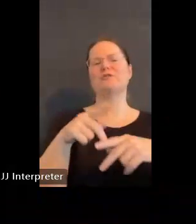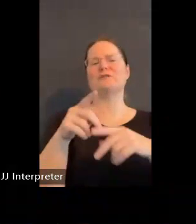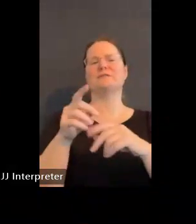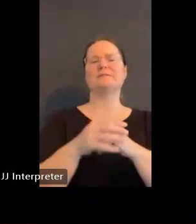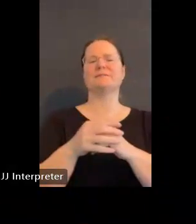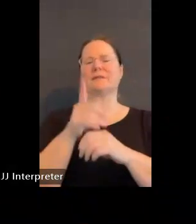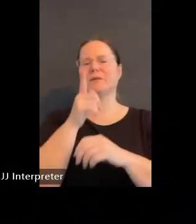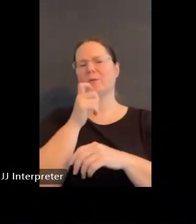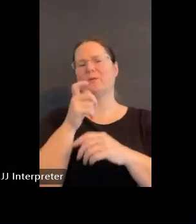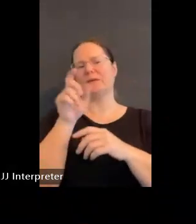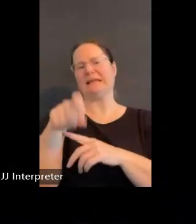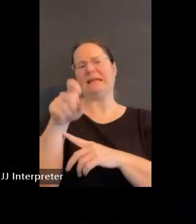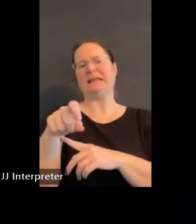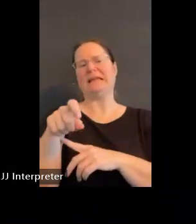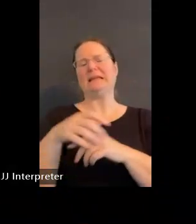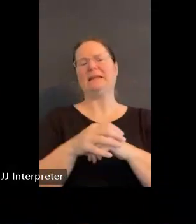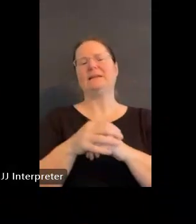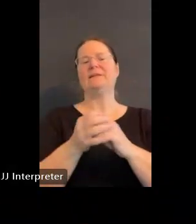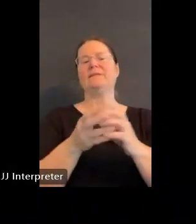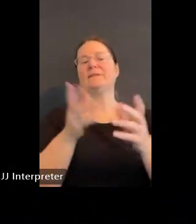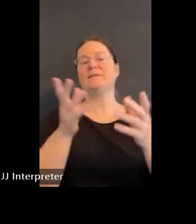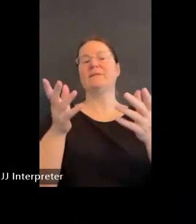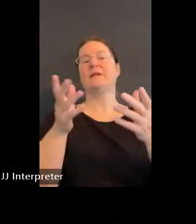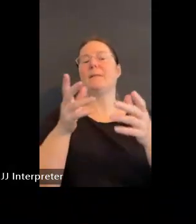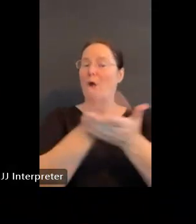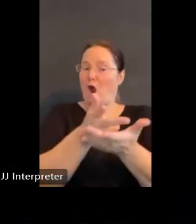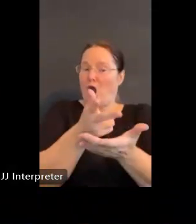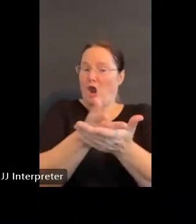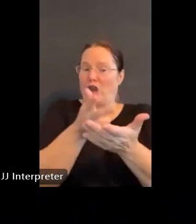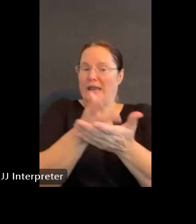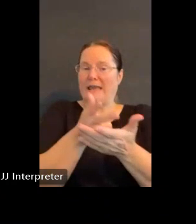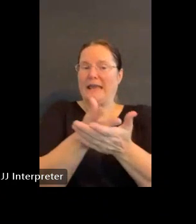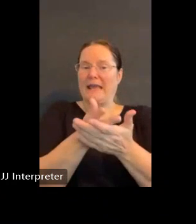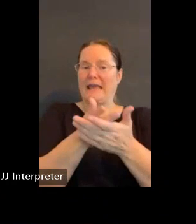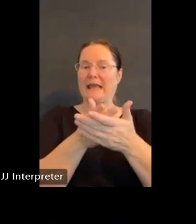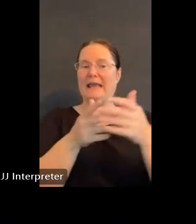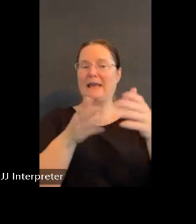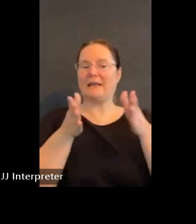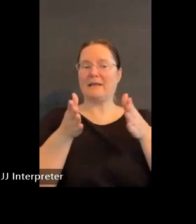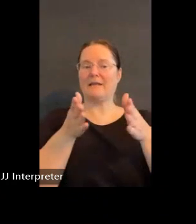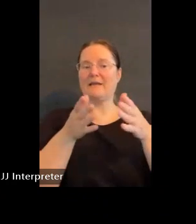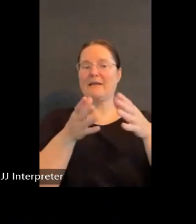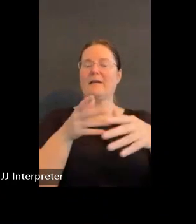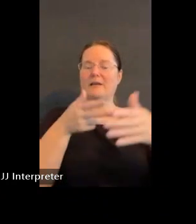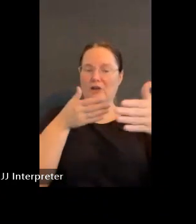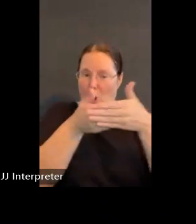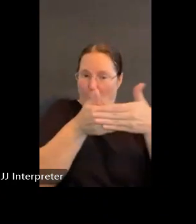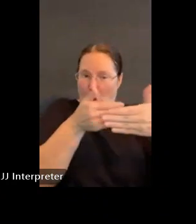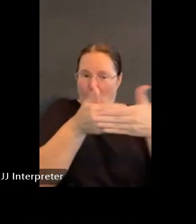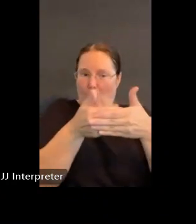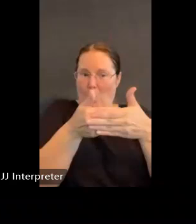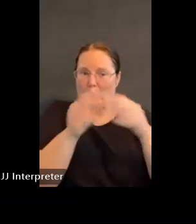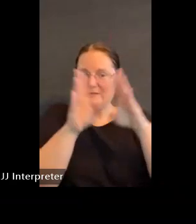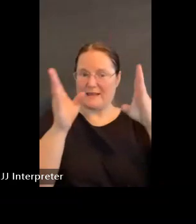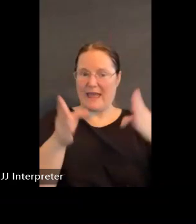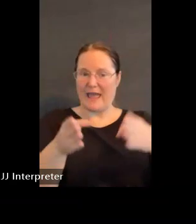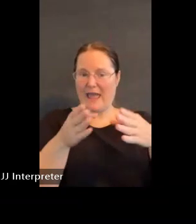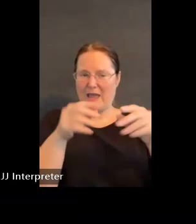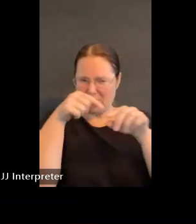I see there's a question, is a parking spot close to the housing unit, does that qualify as a reasonable accommodation? And yes,